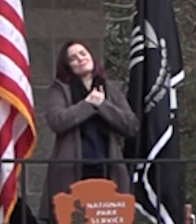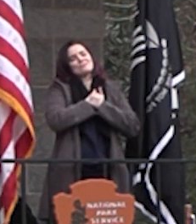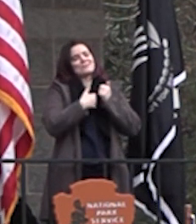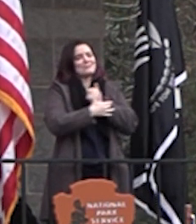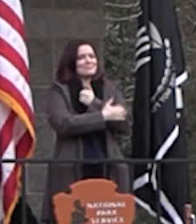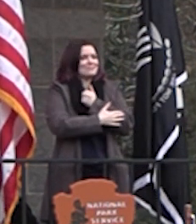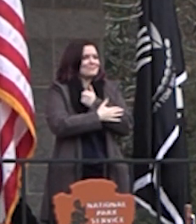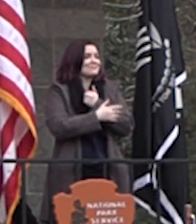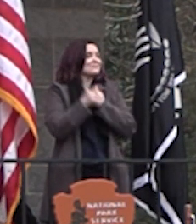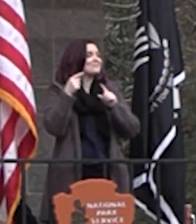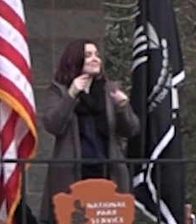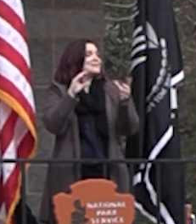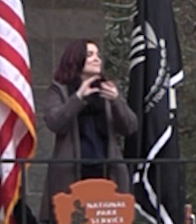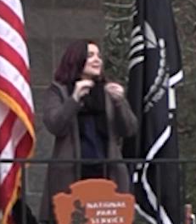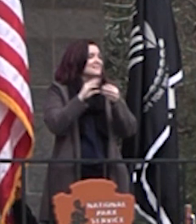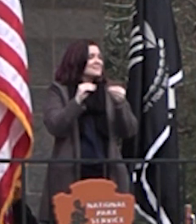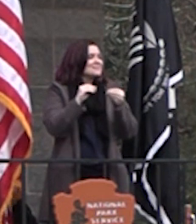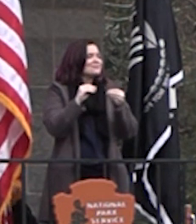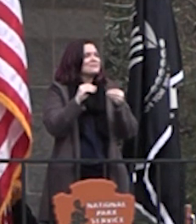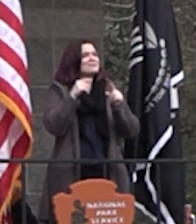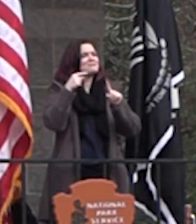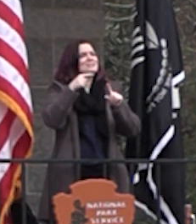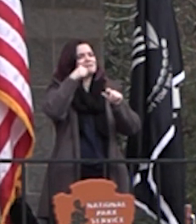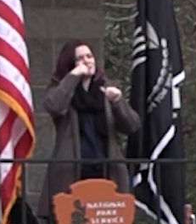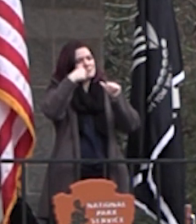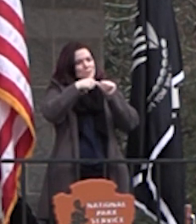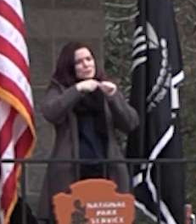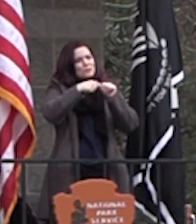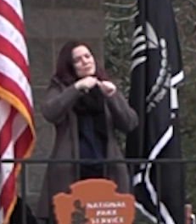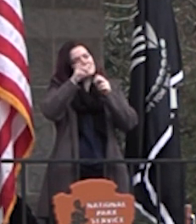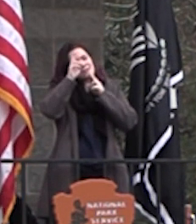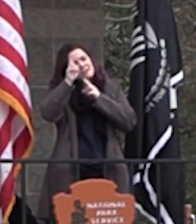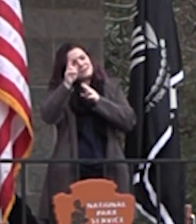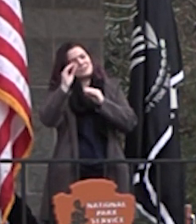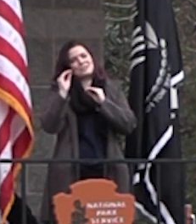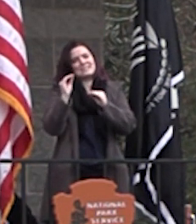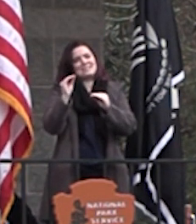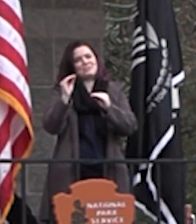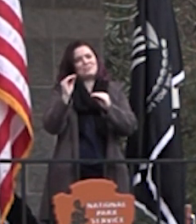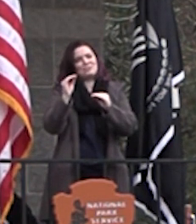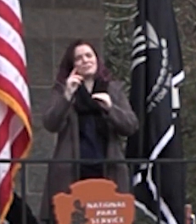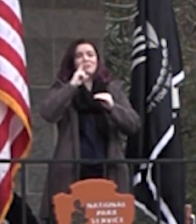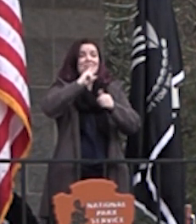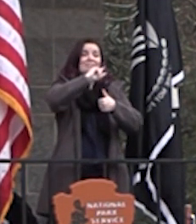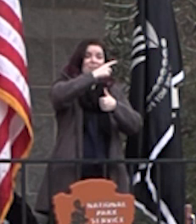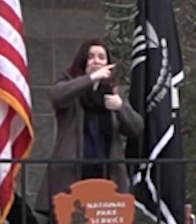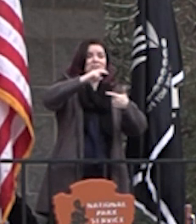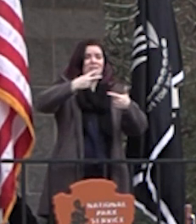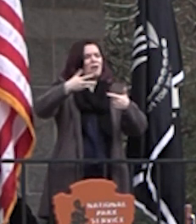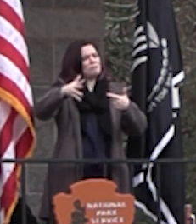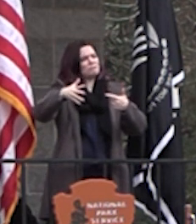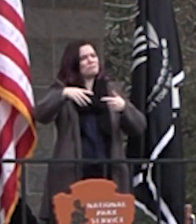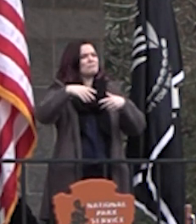The message here is remember, honor, and teach. You kind of already done the first two, because you're here to